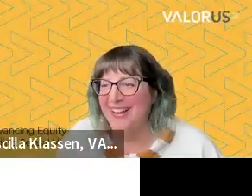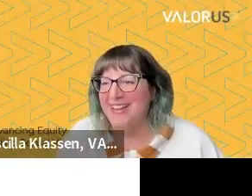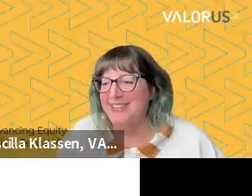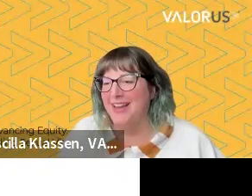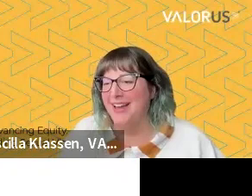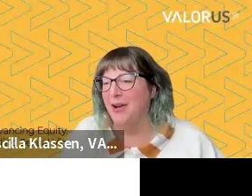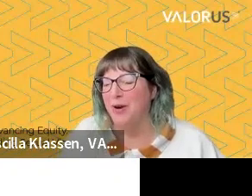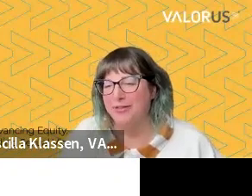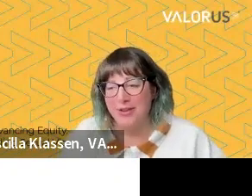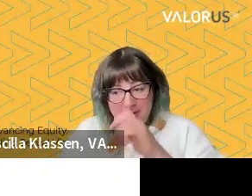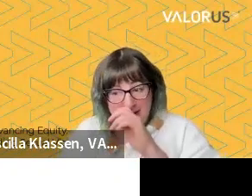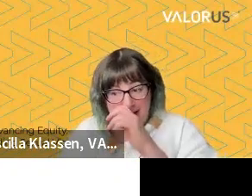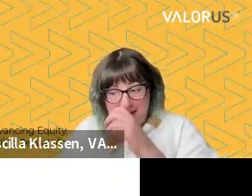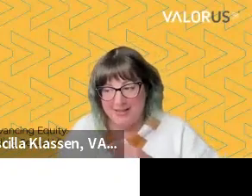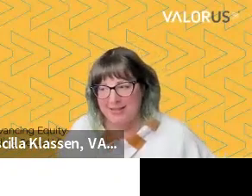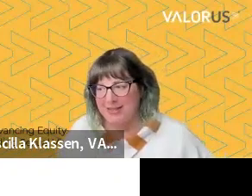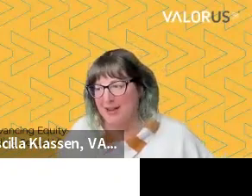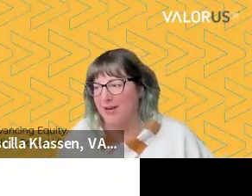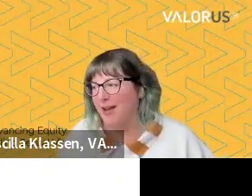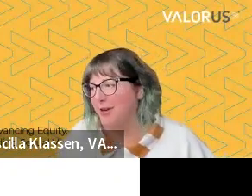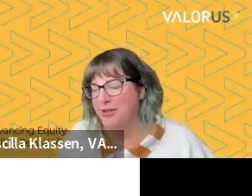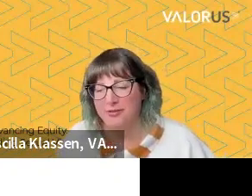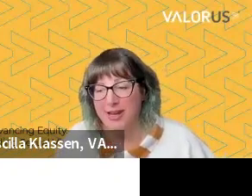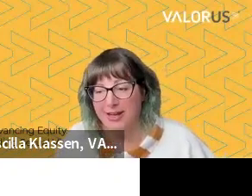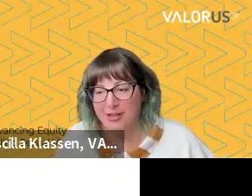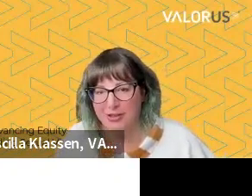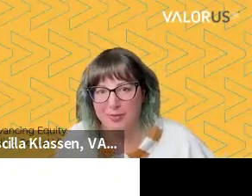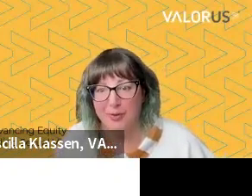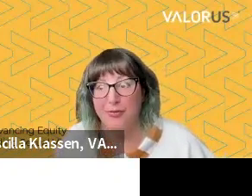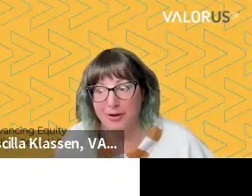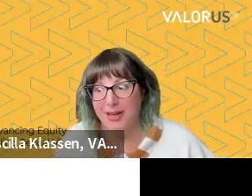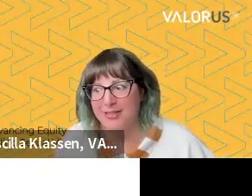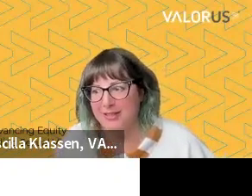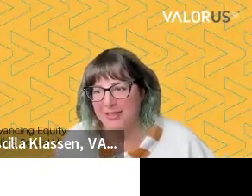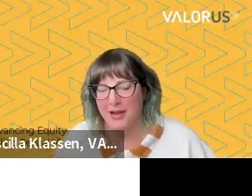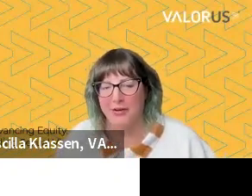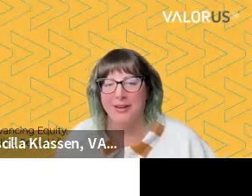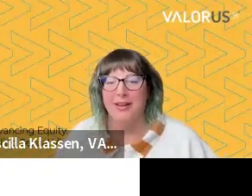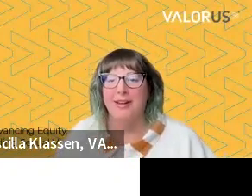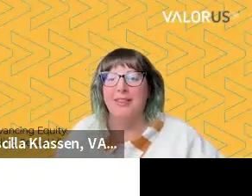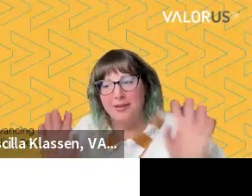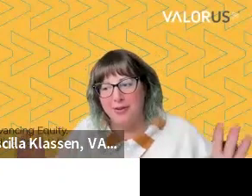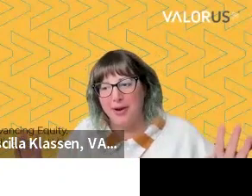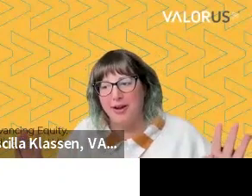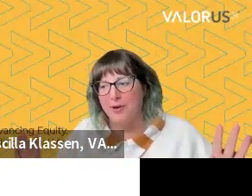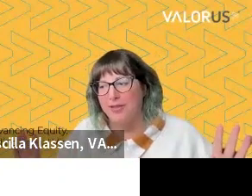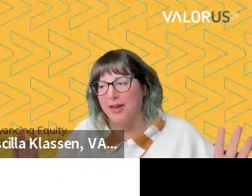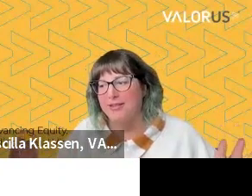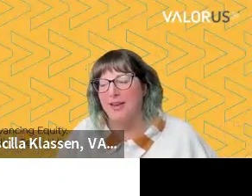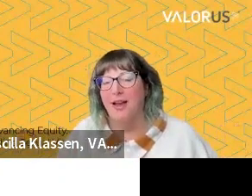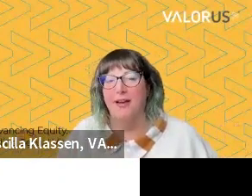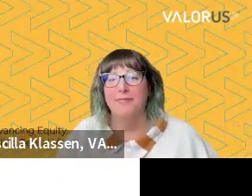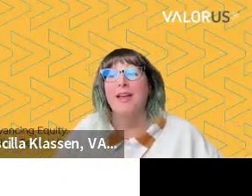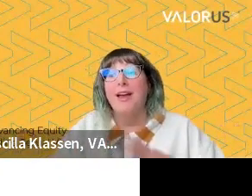y'all. It's Okay. one of those days. Liz and I have been having a bunch of tech issues before this, so thank you for bearing